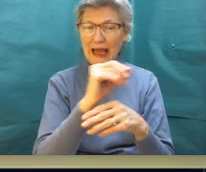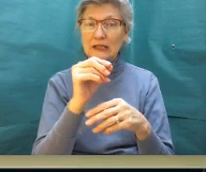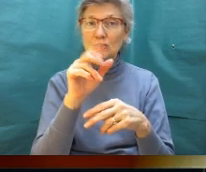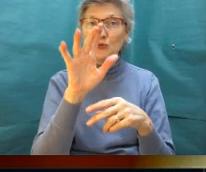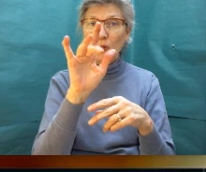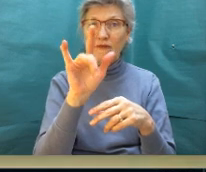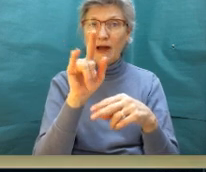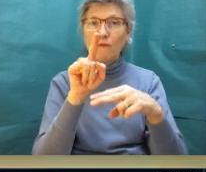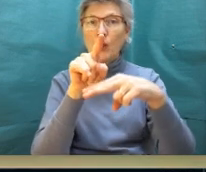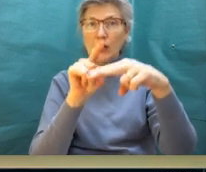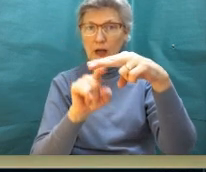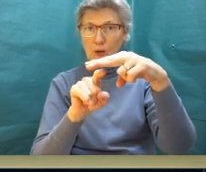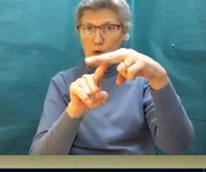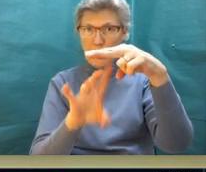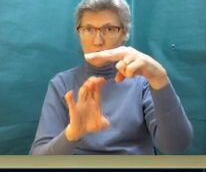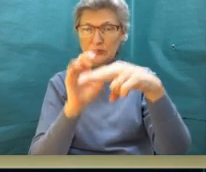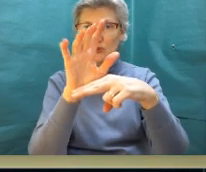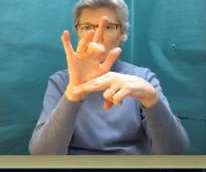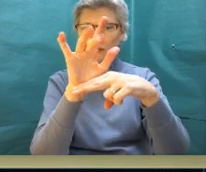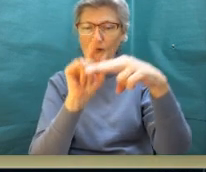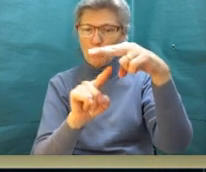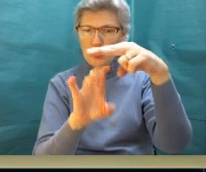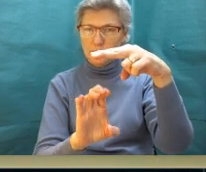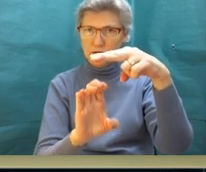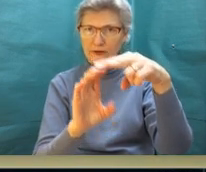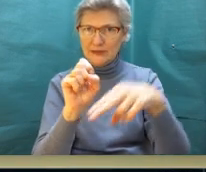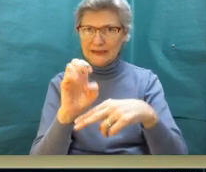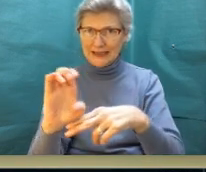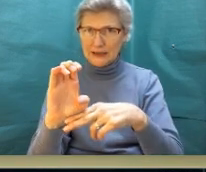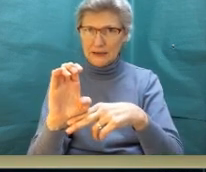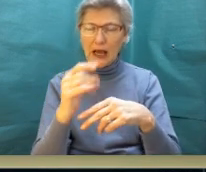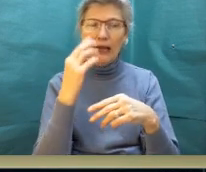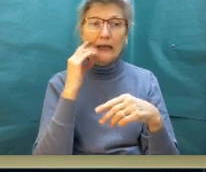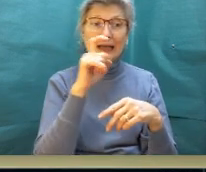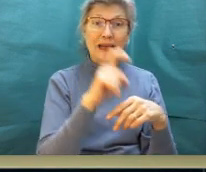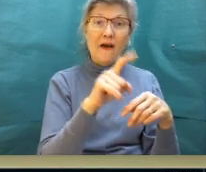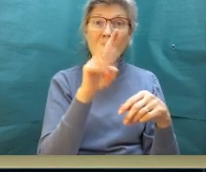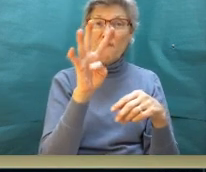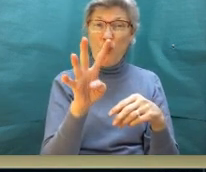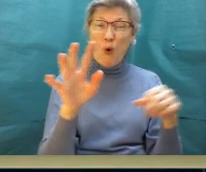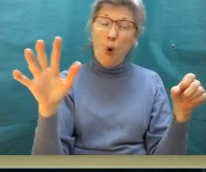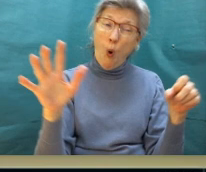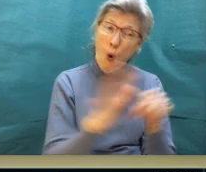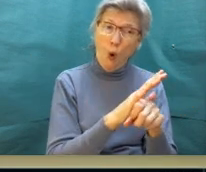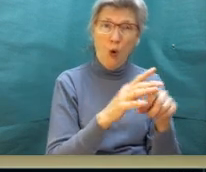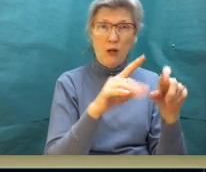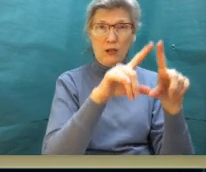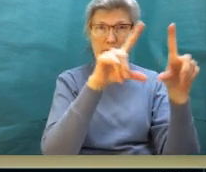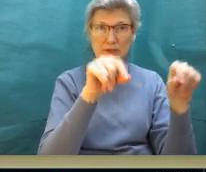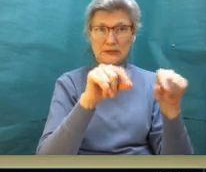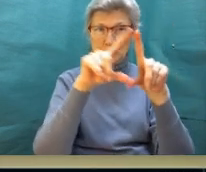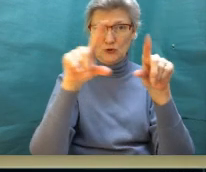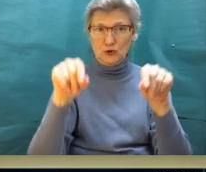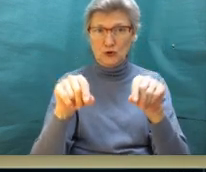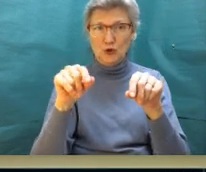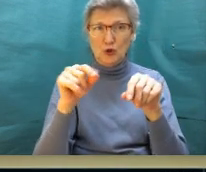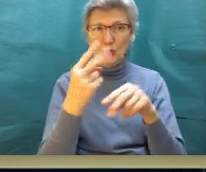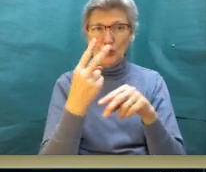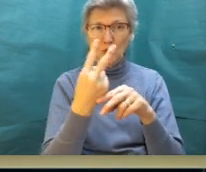second. So in order to represent this number, I know that I need four whole numbers, right? So here's